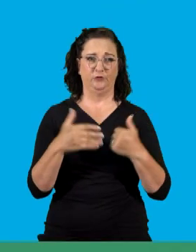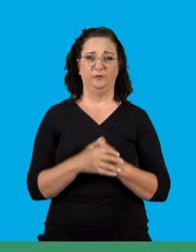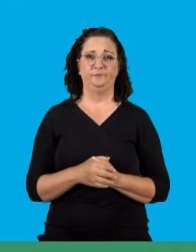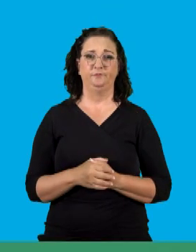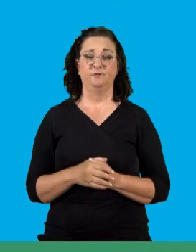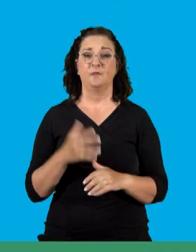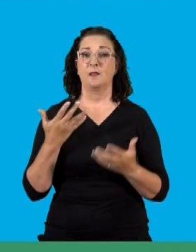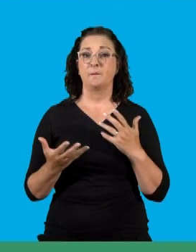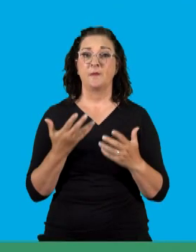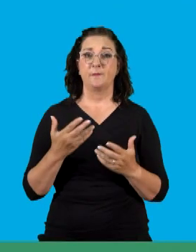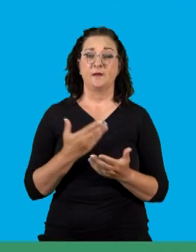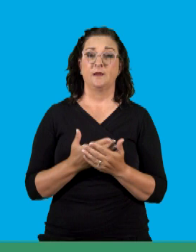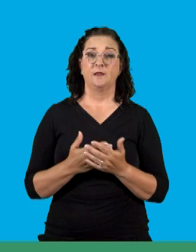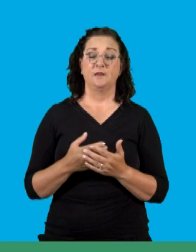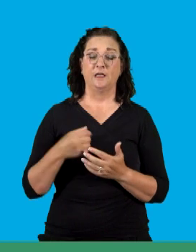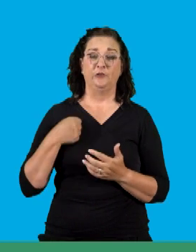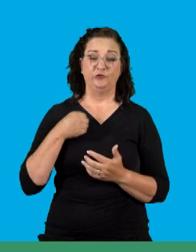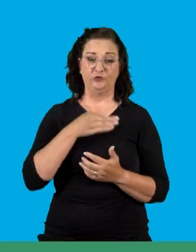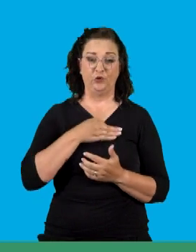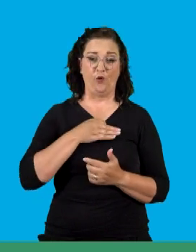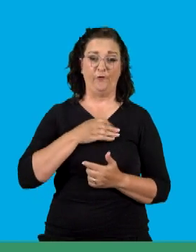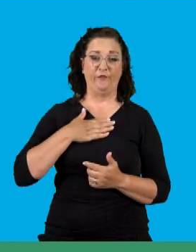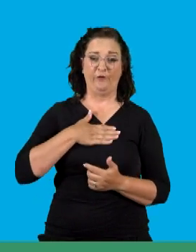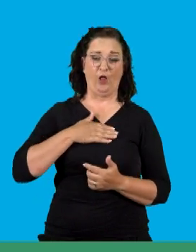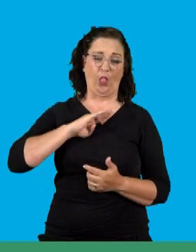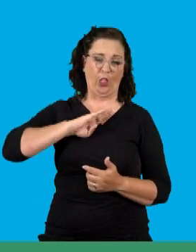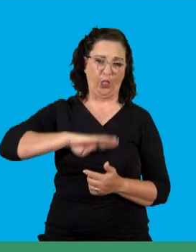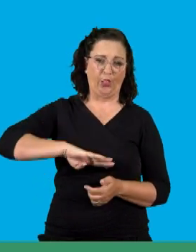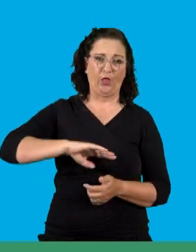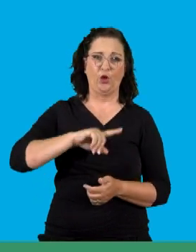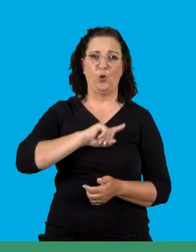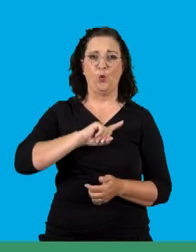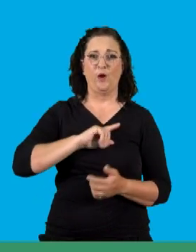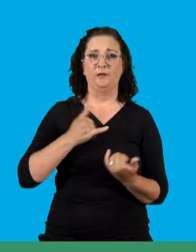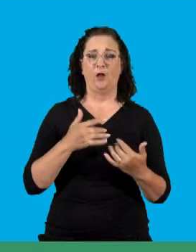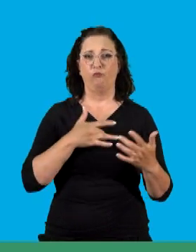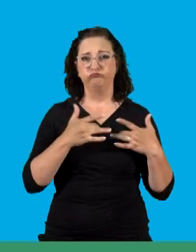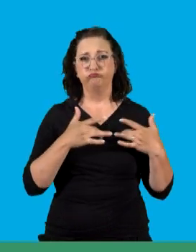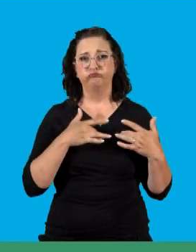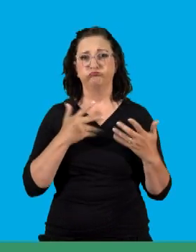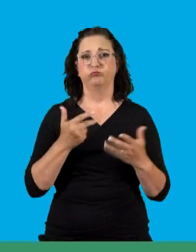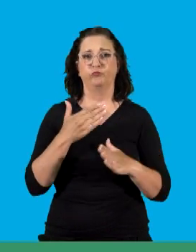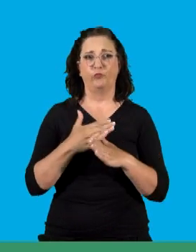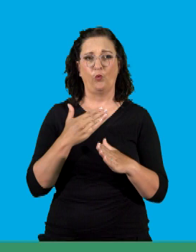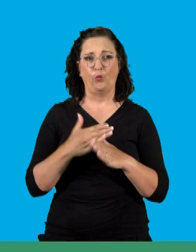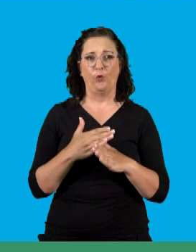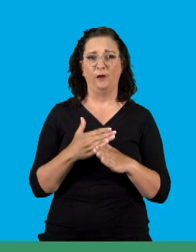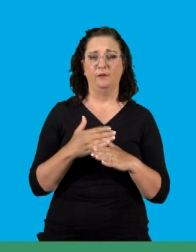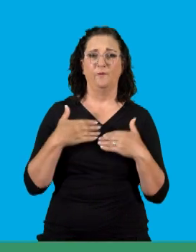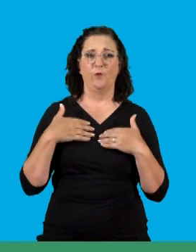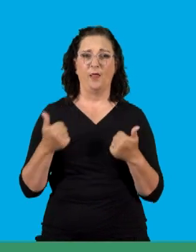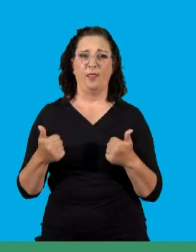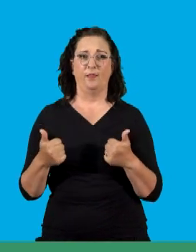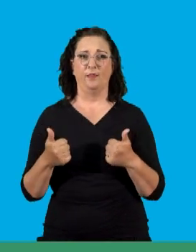Staff morale might be low as they are concerned about their health, thus lowering productivity. So